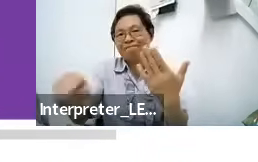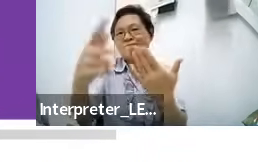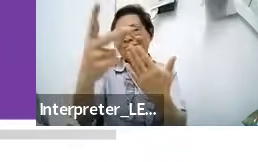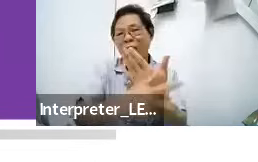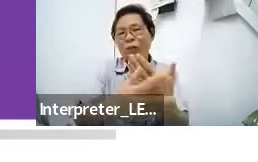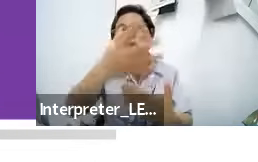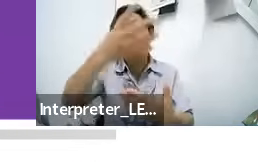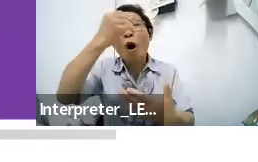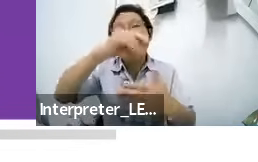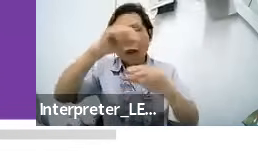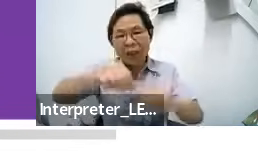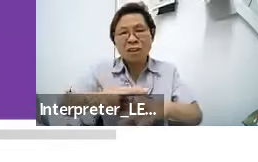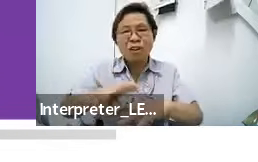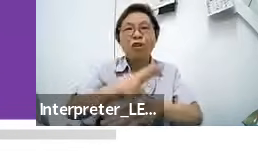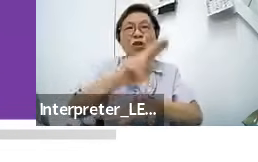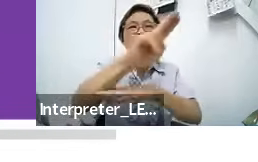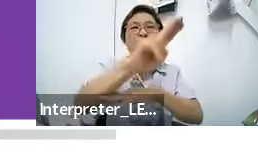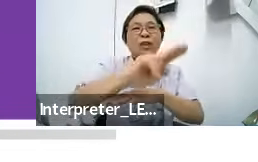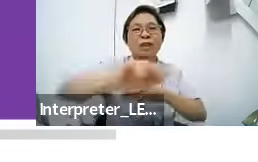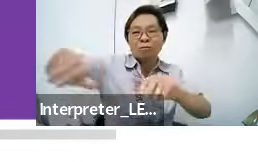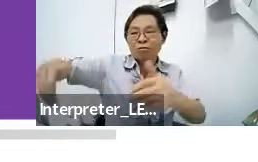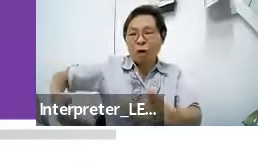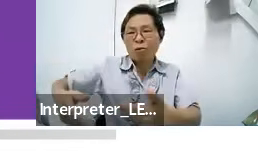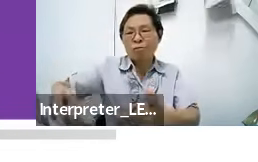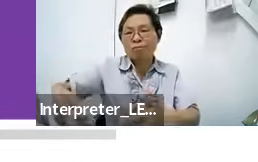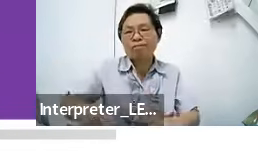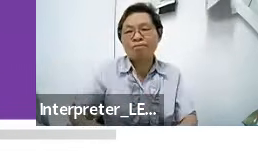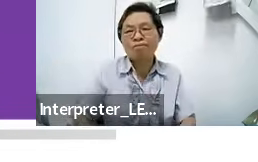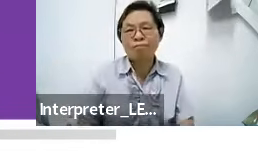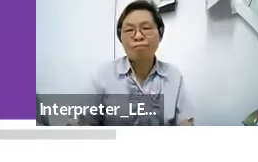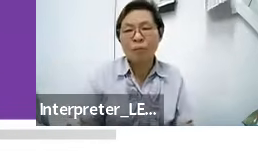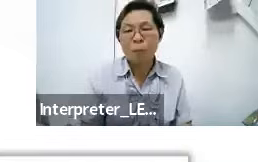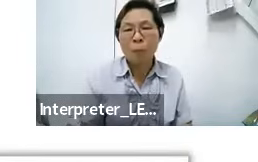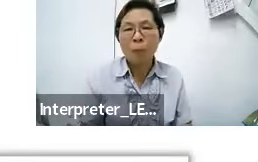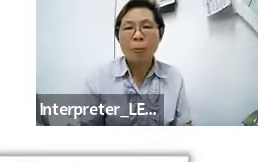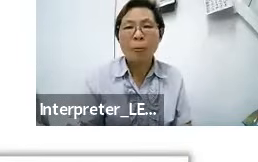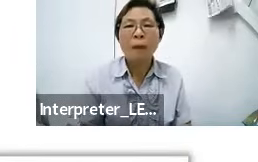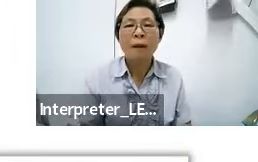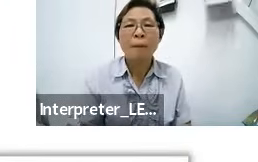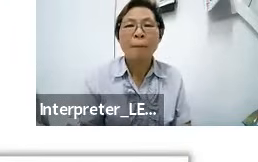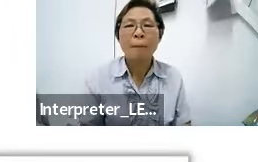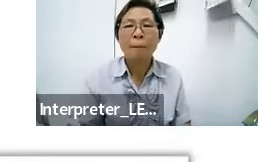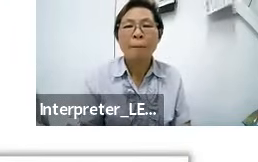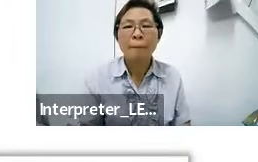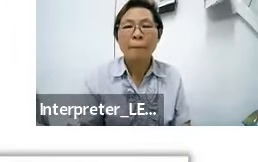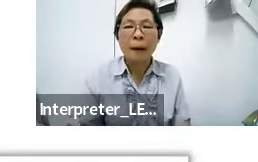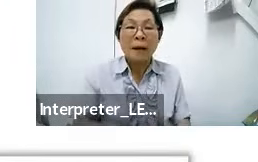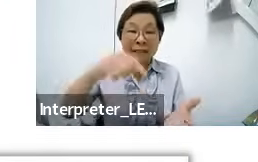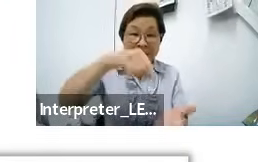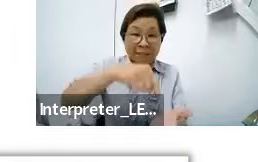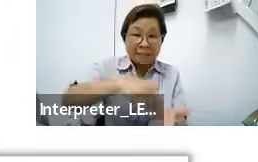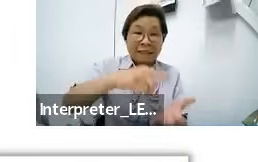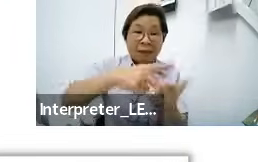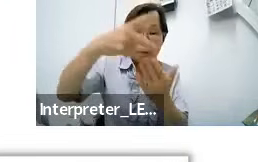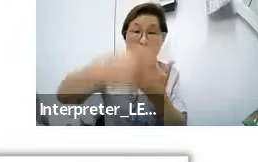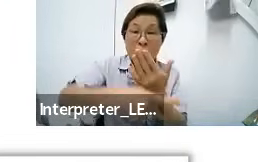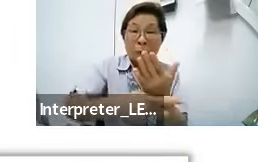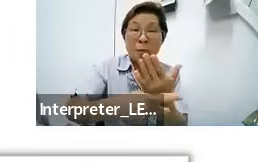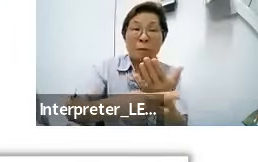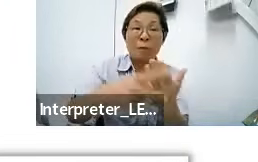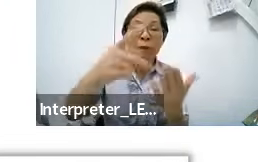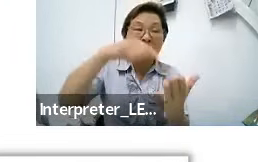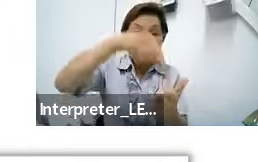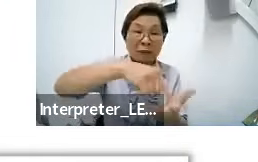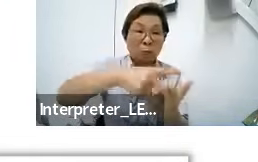get access to the introductory video. So basically, this program incorporates a